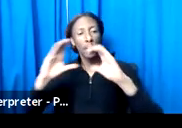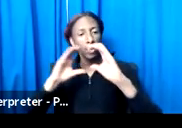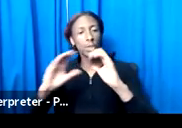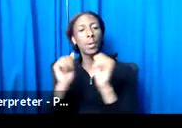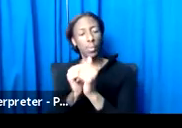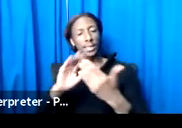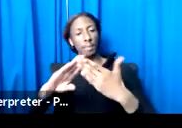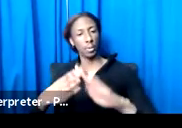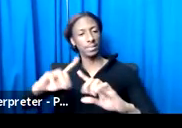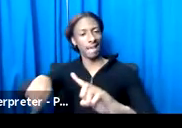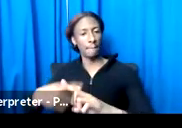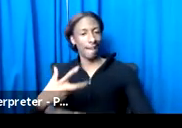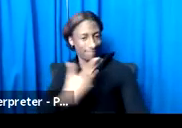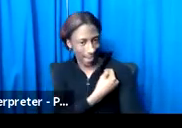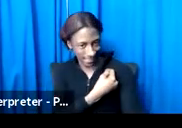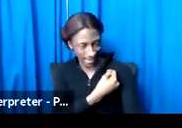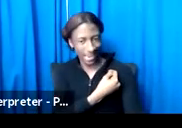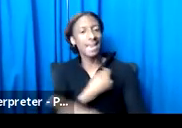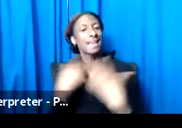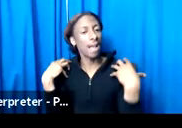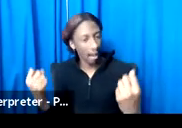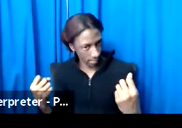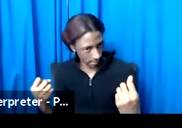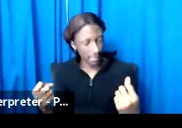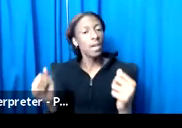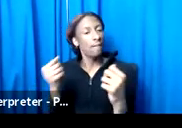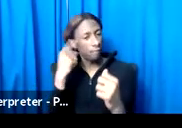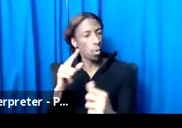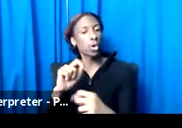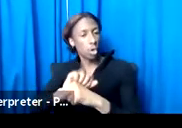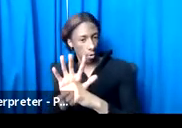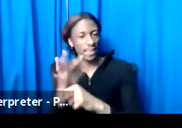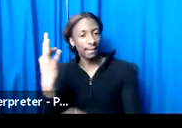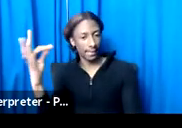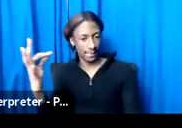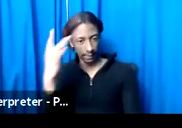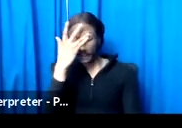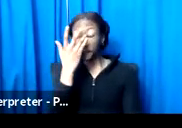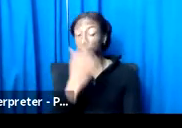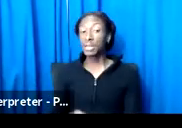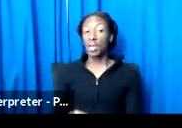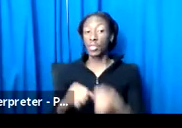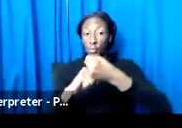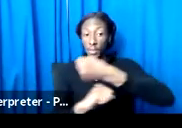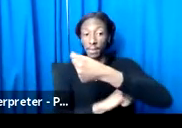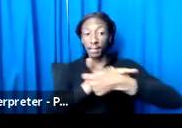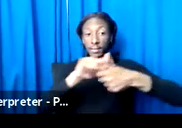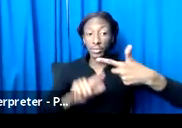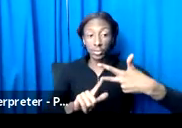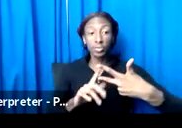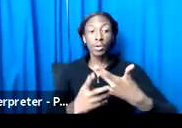about vaccinating confidently for COVID-19. The 3 pillars are to reinforce